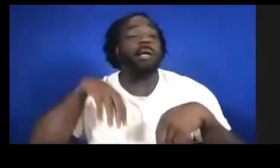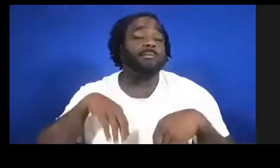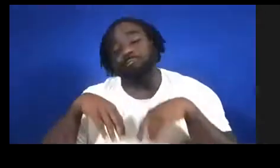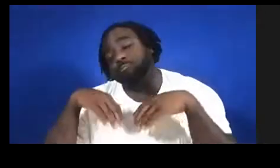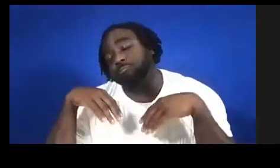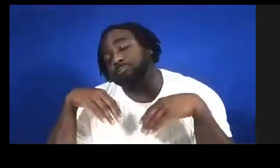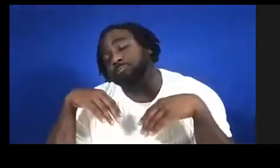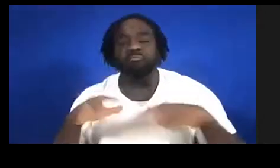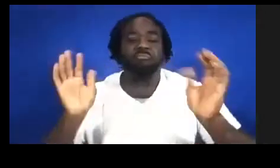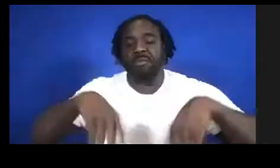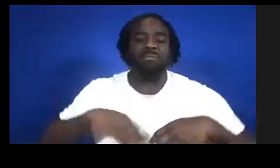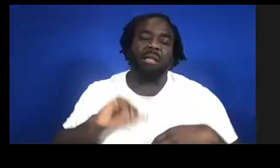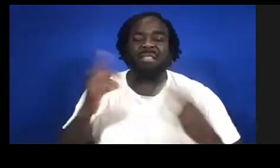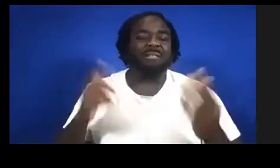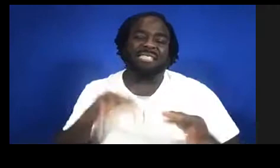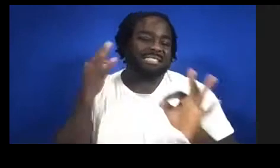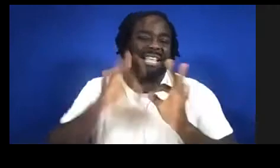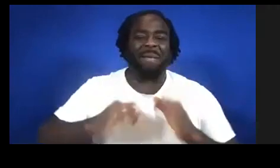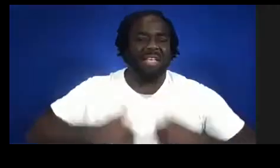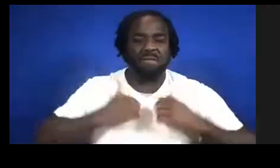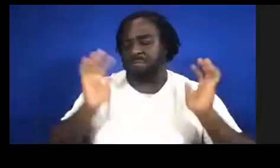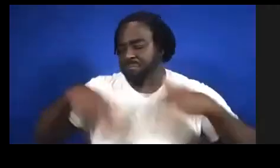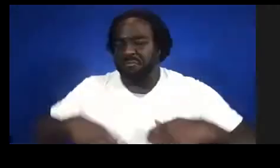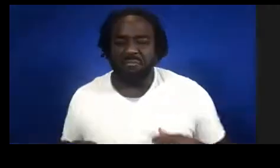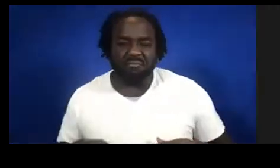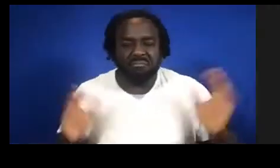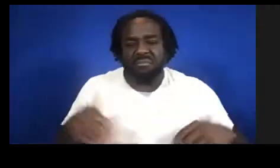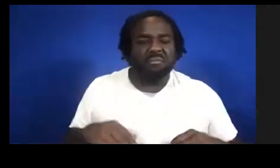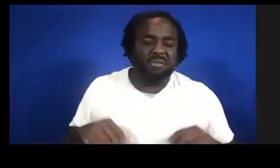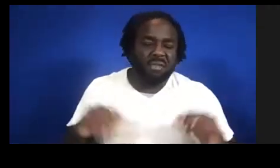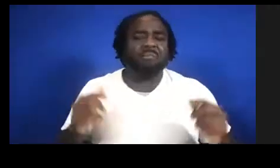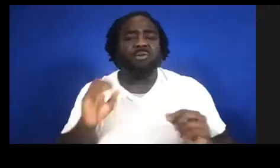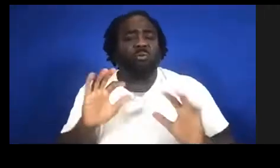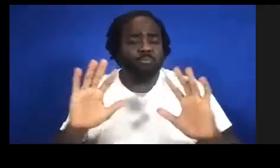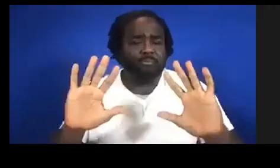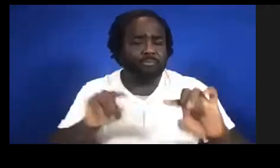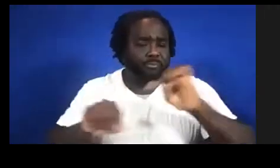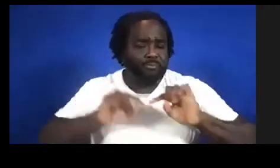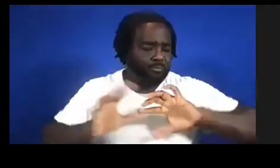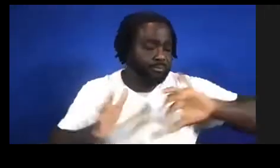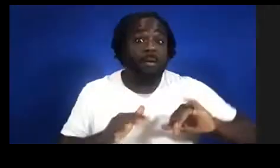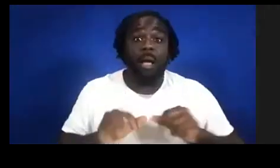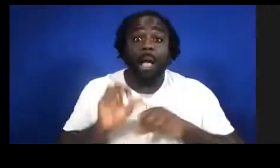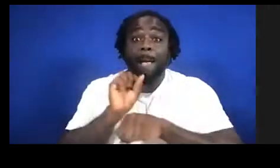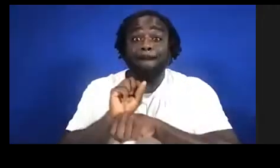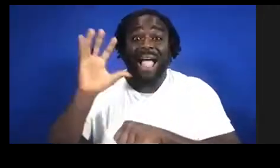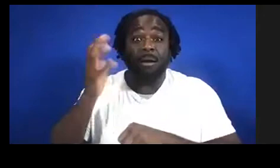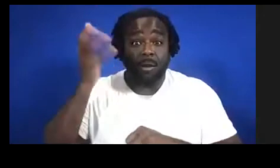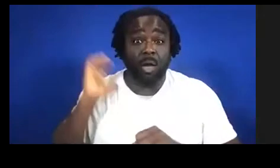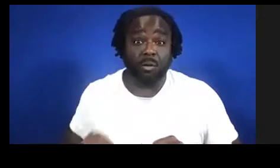I come in, I say what's up. They look at me, and we good. It's real, real